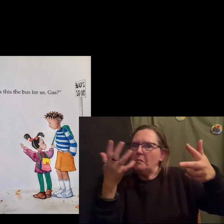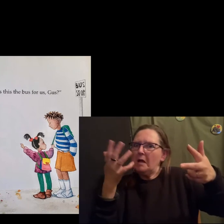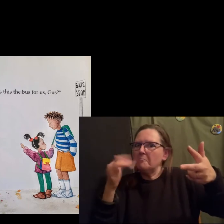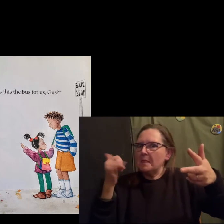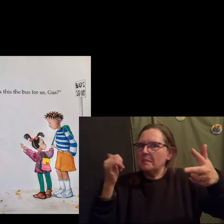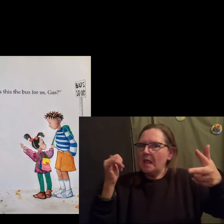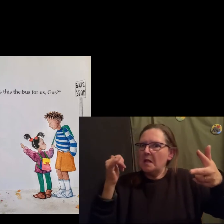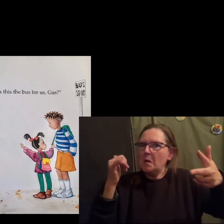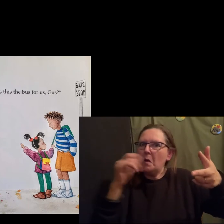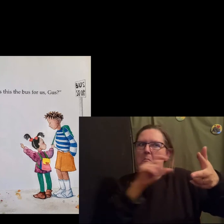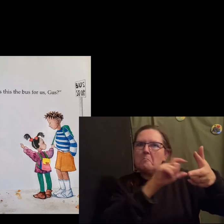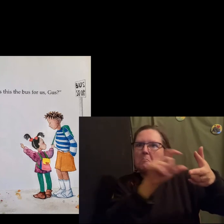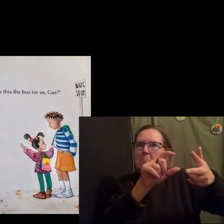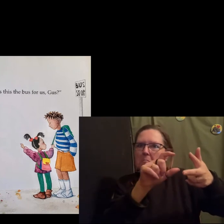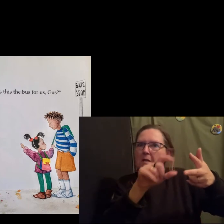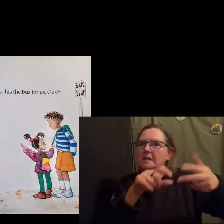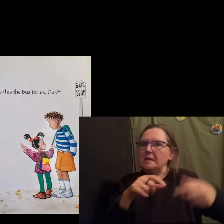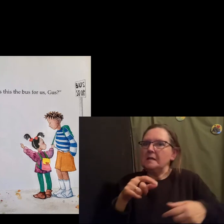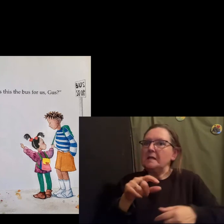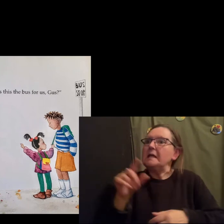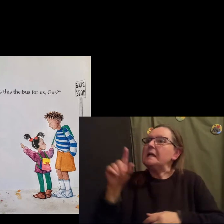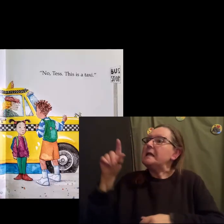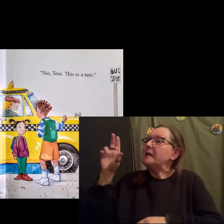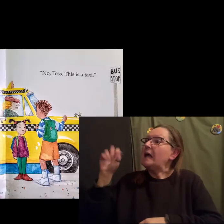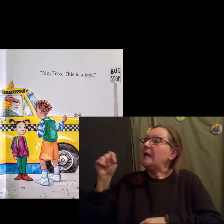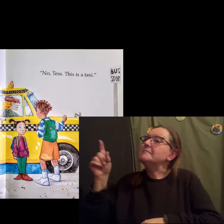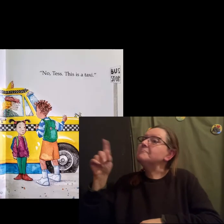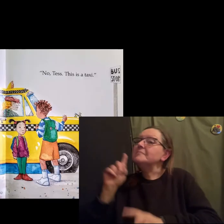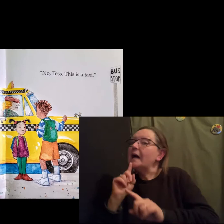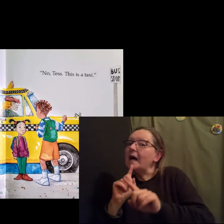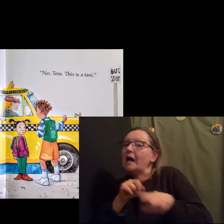it? What does Gus say?